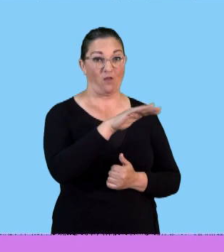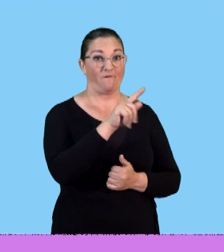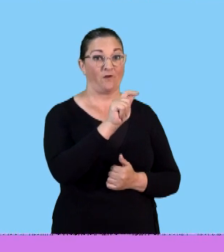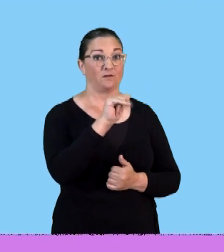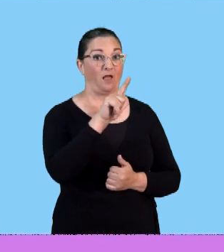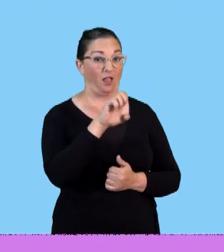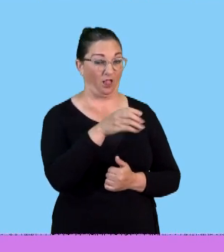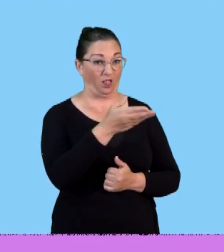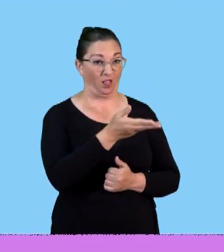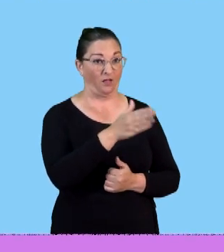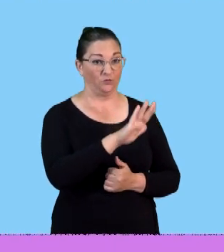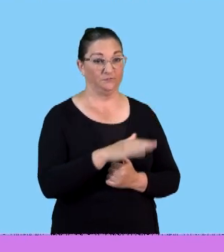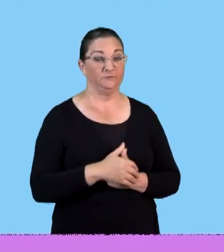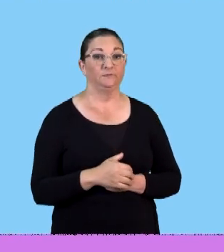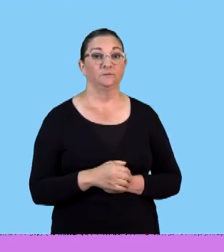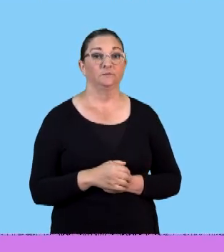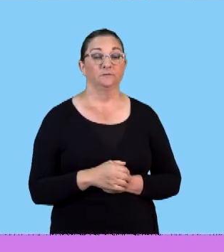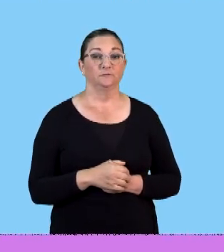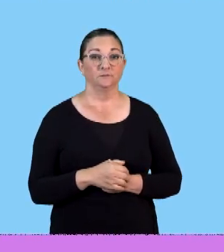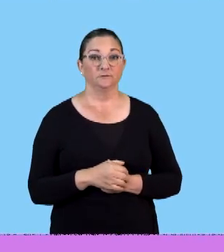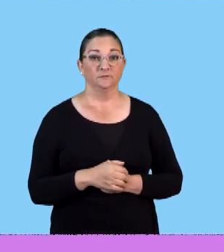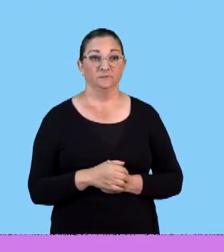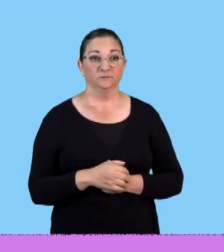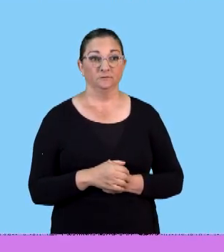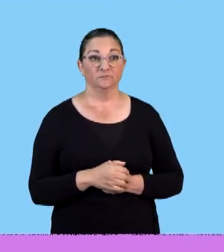say area of a tile